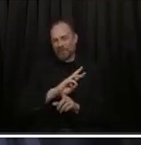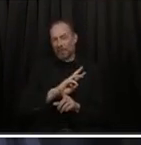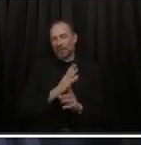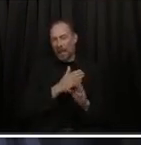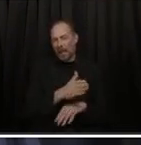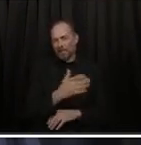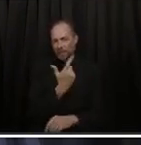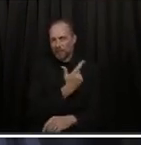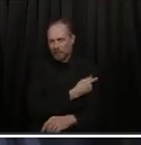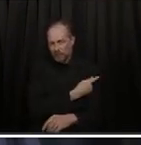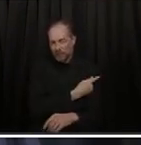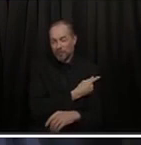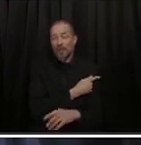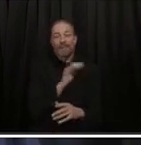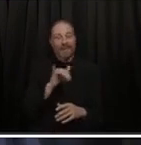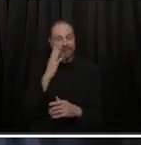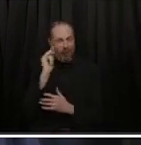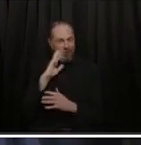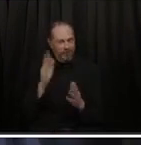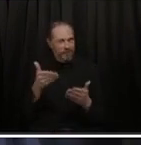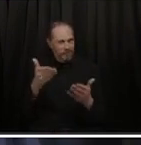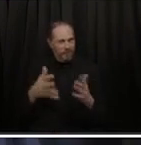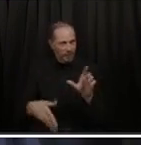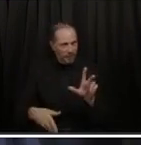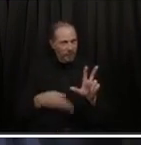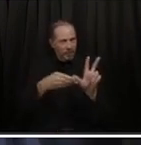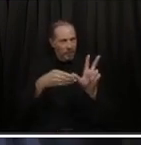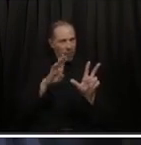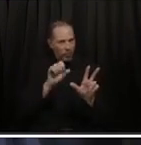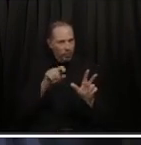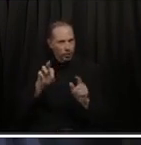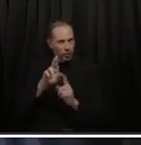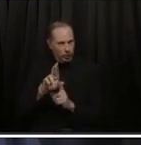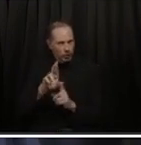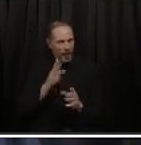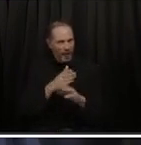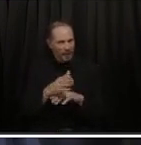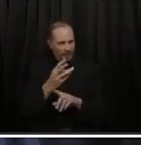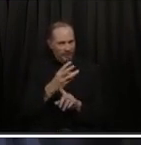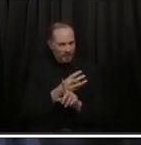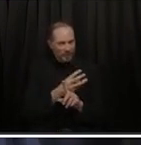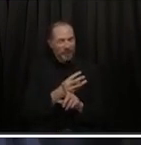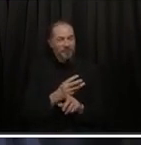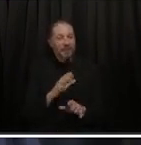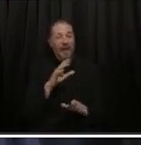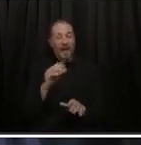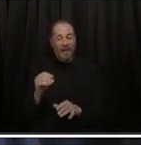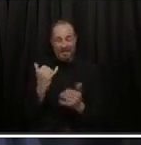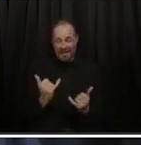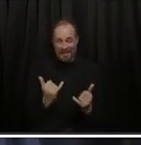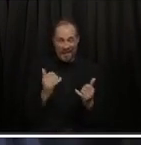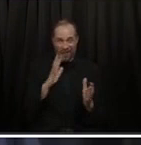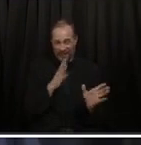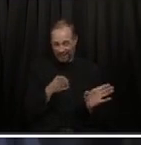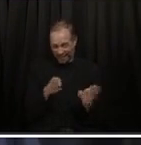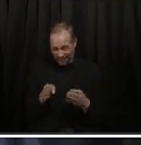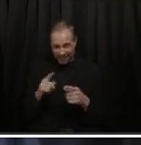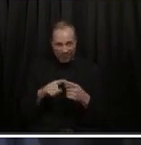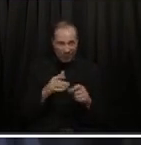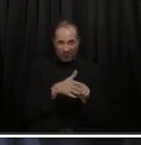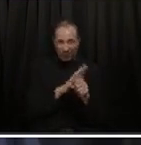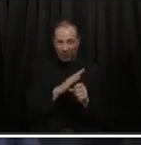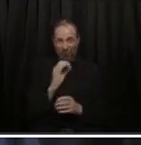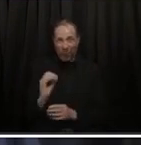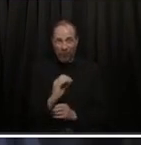fade unless you get that third dose. And with the prevalence of the virus today, the Delta variant, and potentially moving forward the Omicron variant, it's important